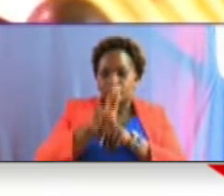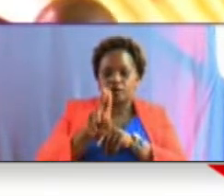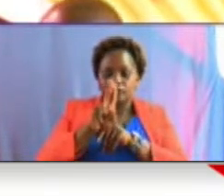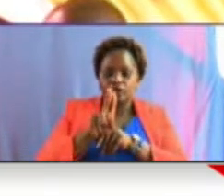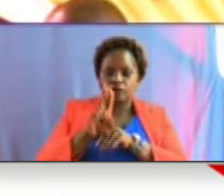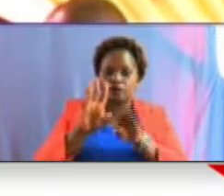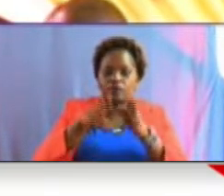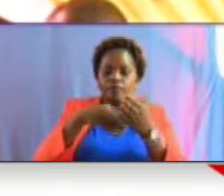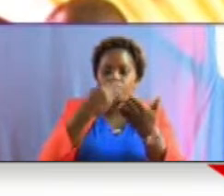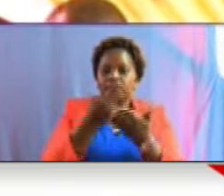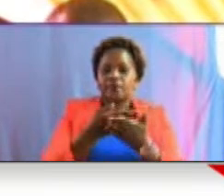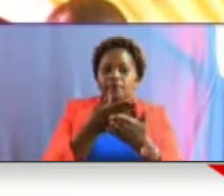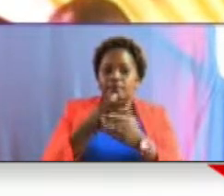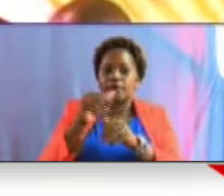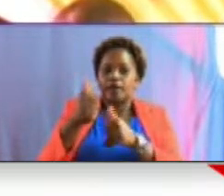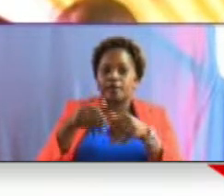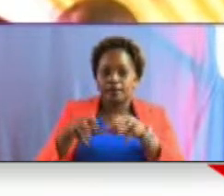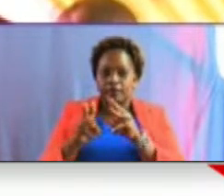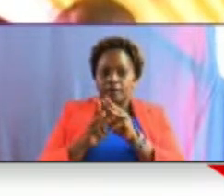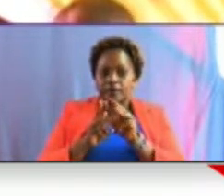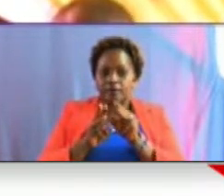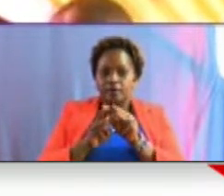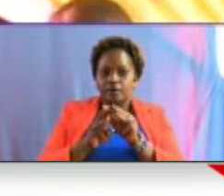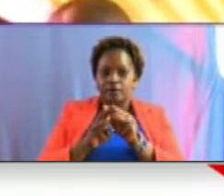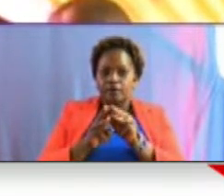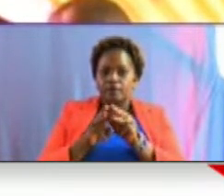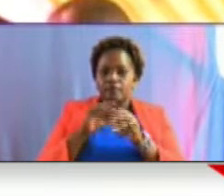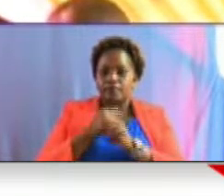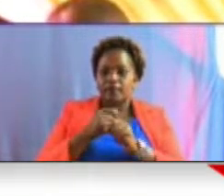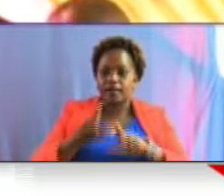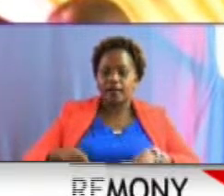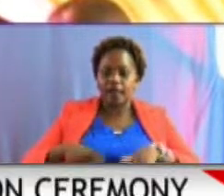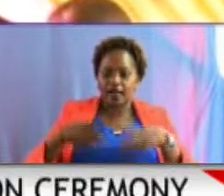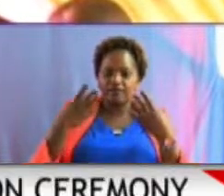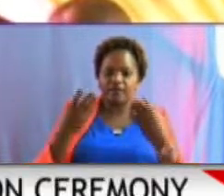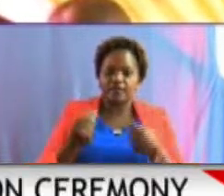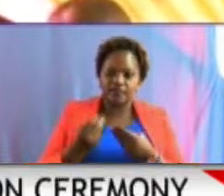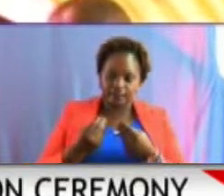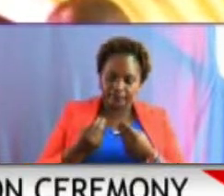provide alternatives that make life easier and better.